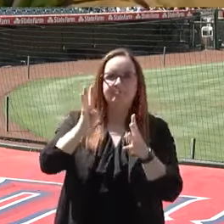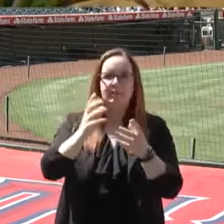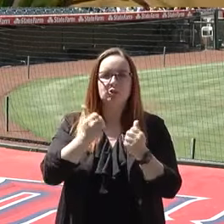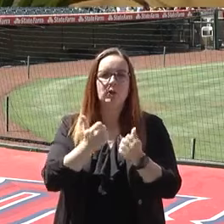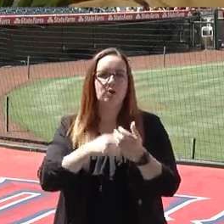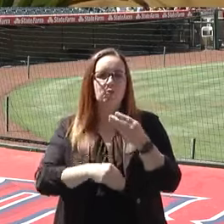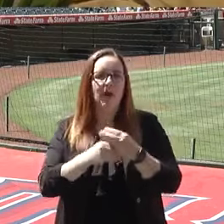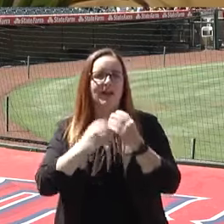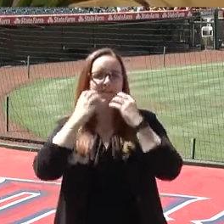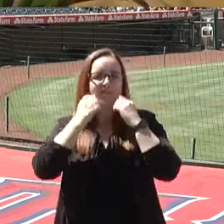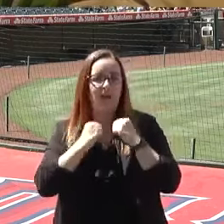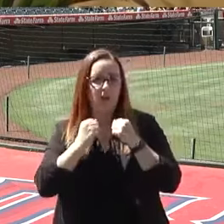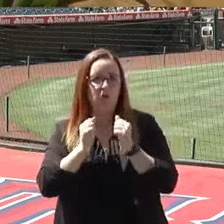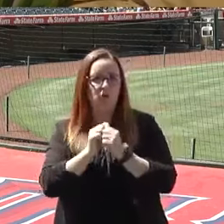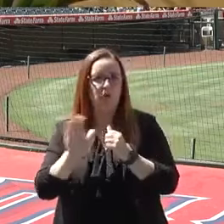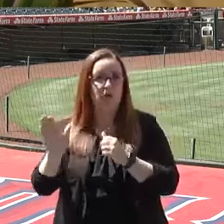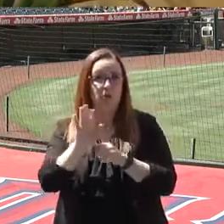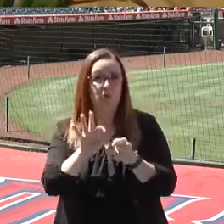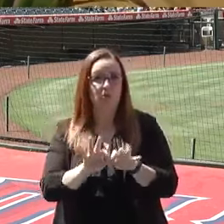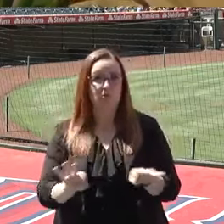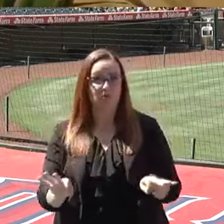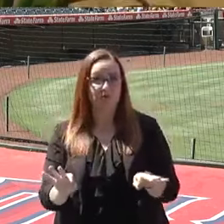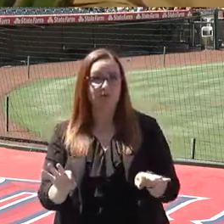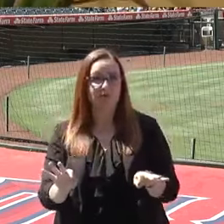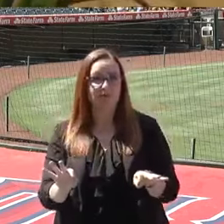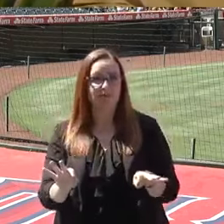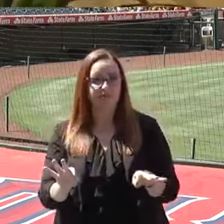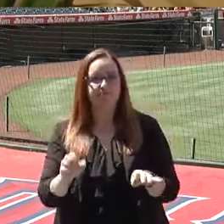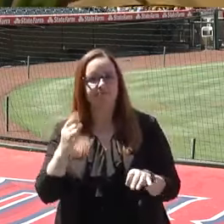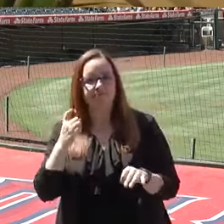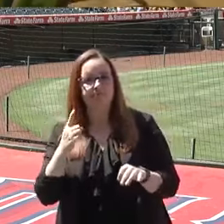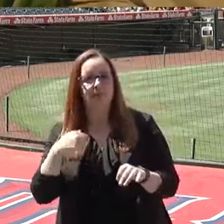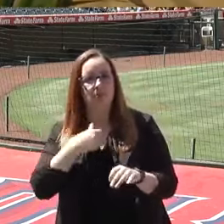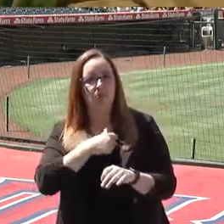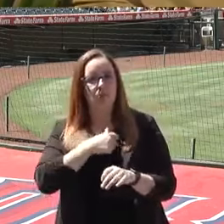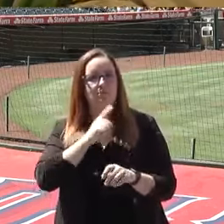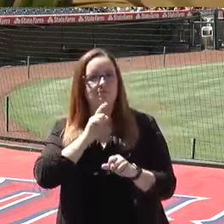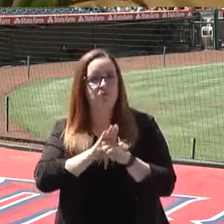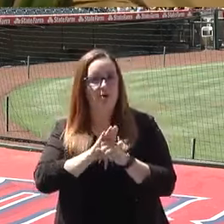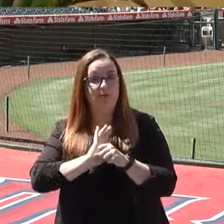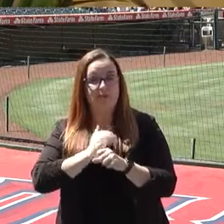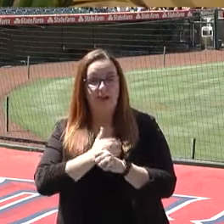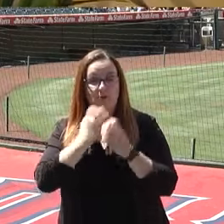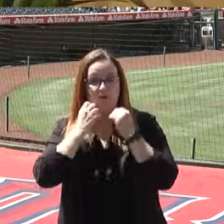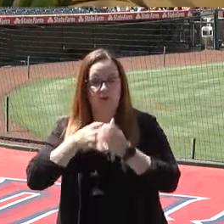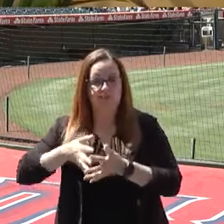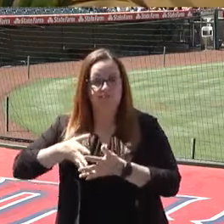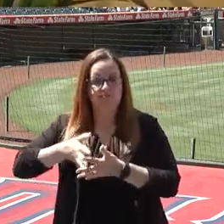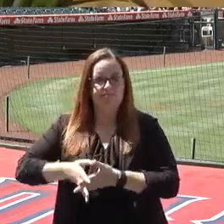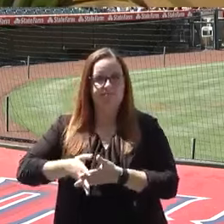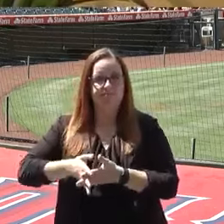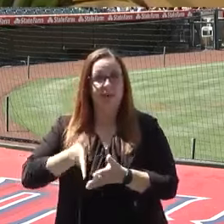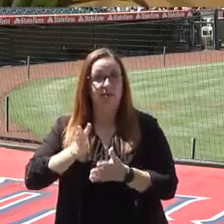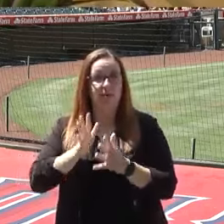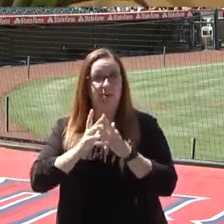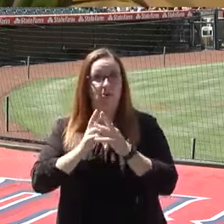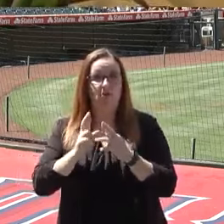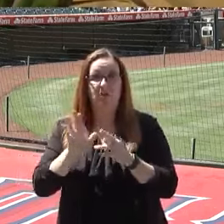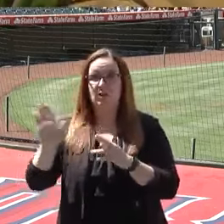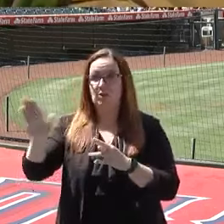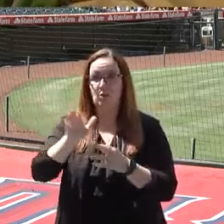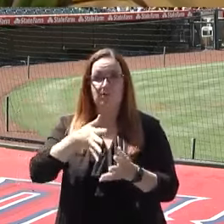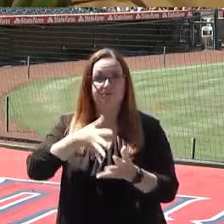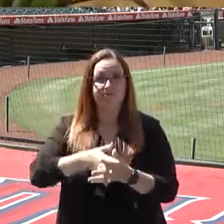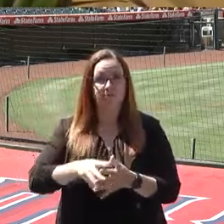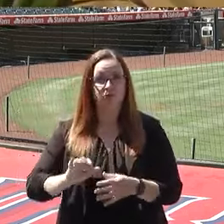your degrees. We also pledge to be rooted in our values that are also perhaps yours. Diversity